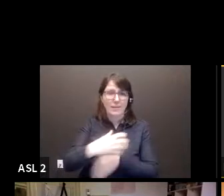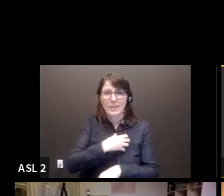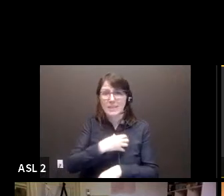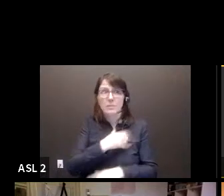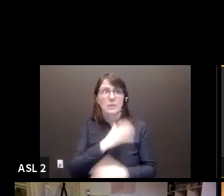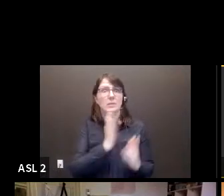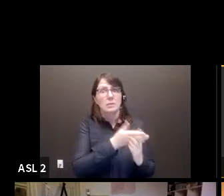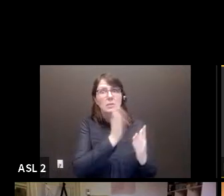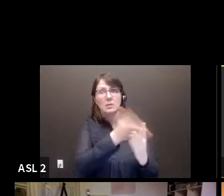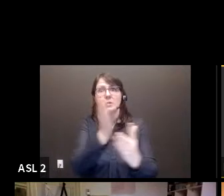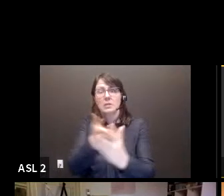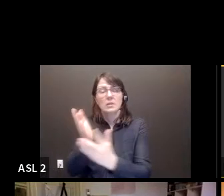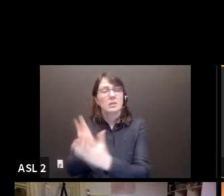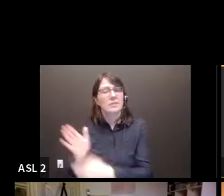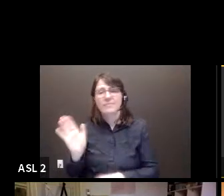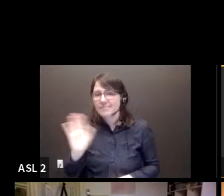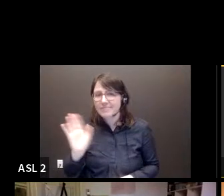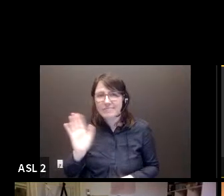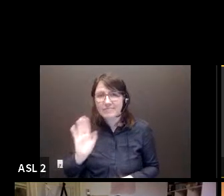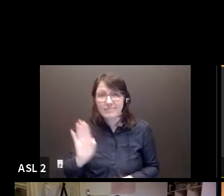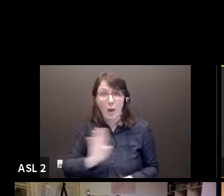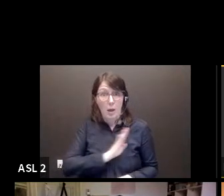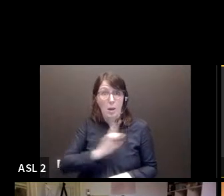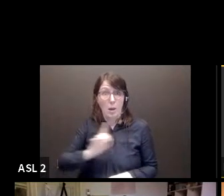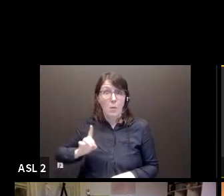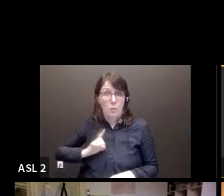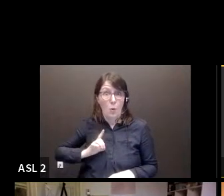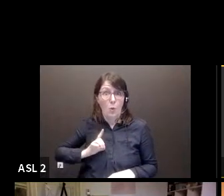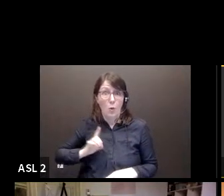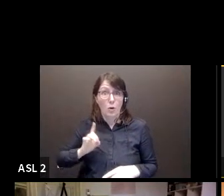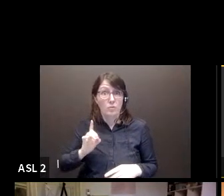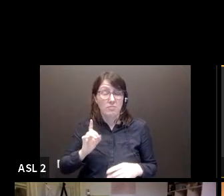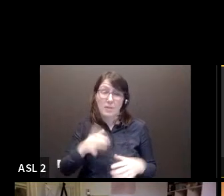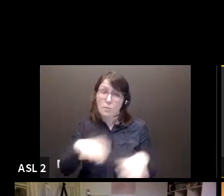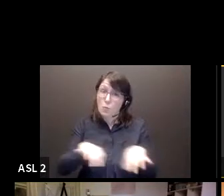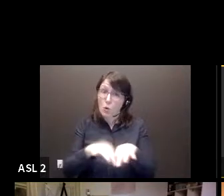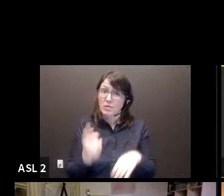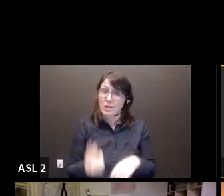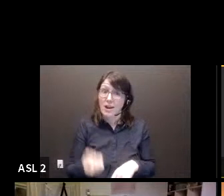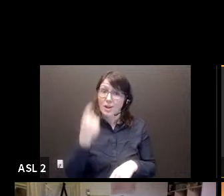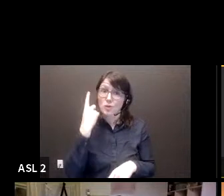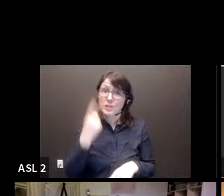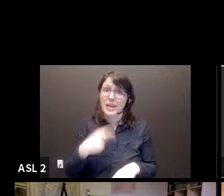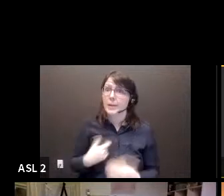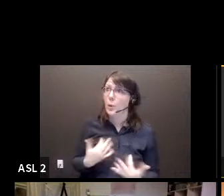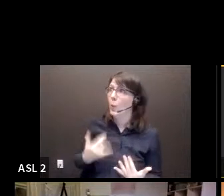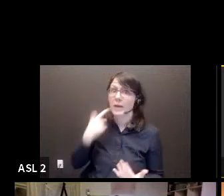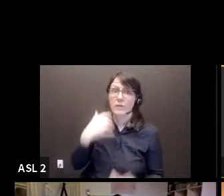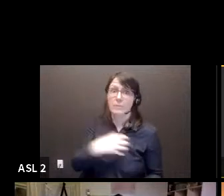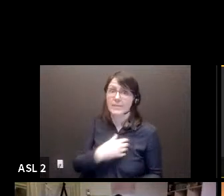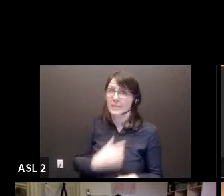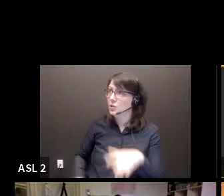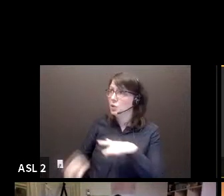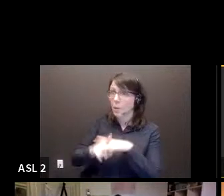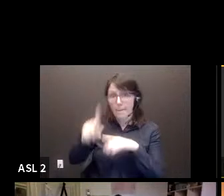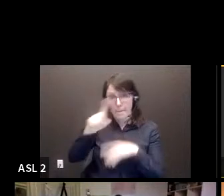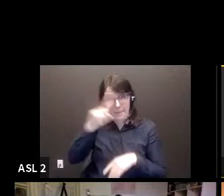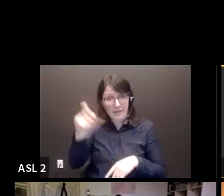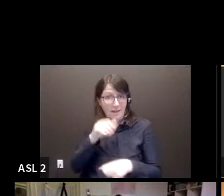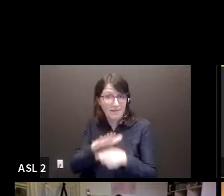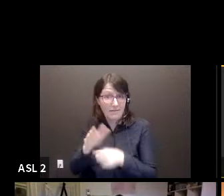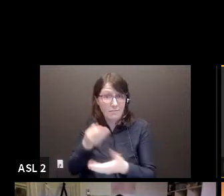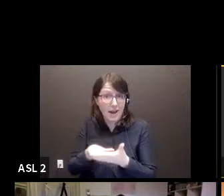should understand that slow wait times are not a byproduct of understaffed police services or inadequate funding slow